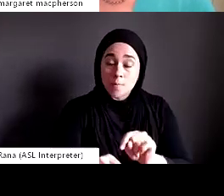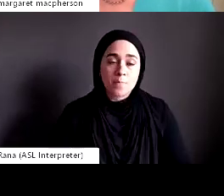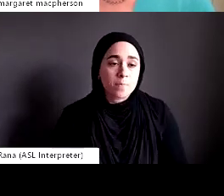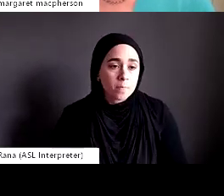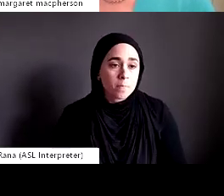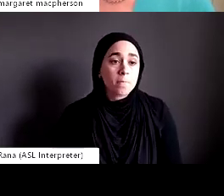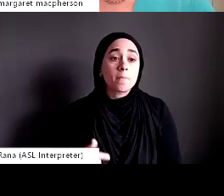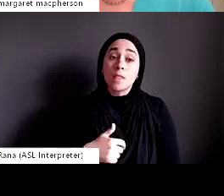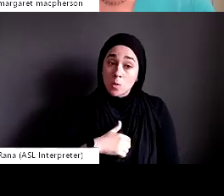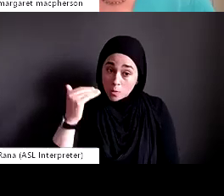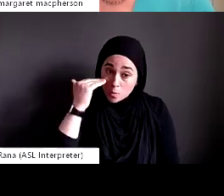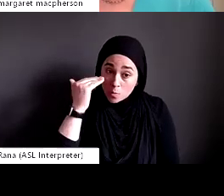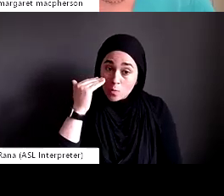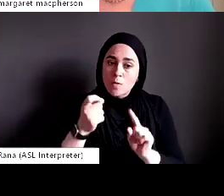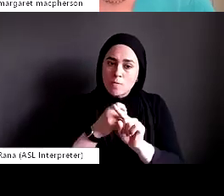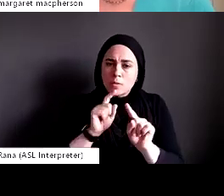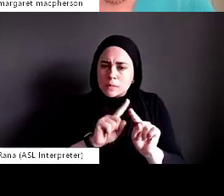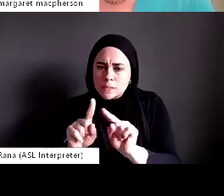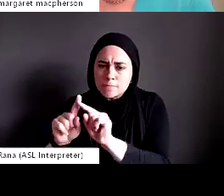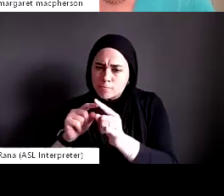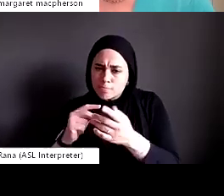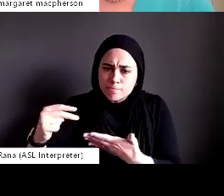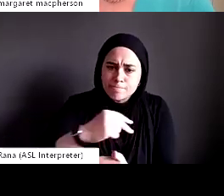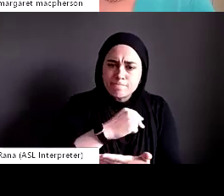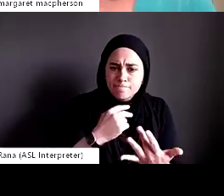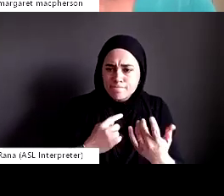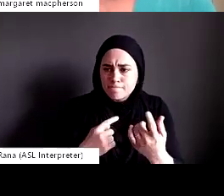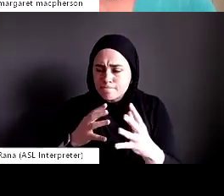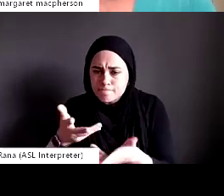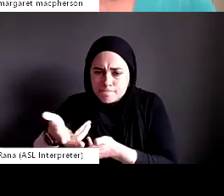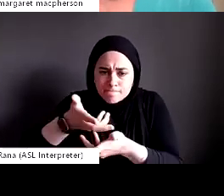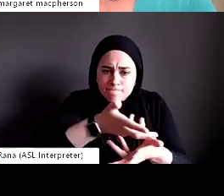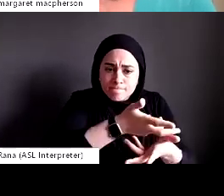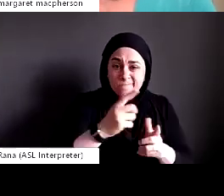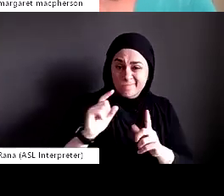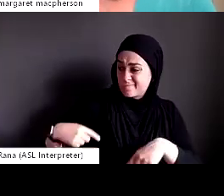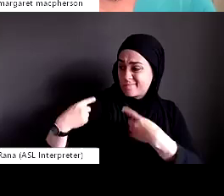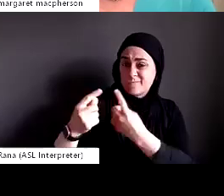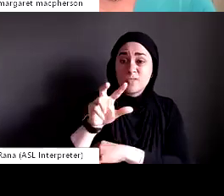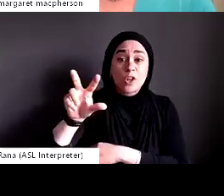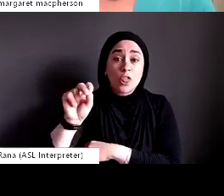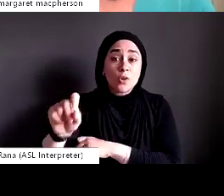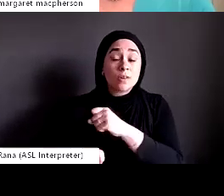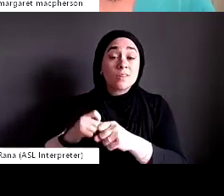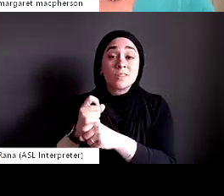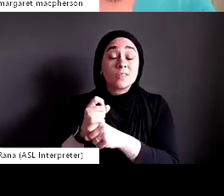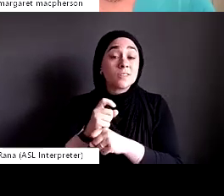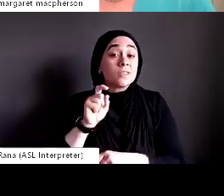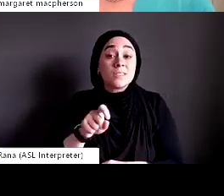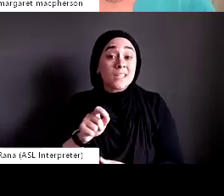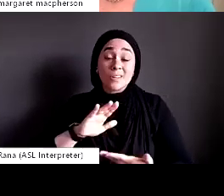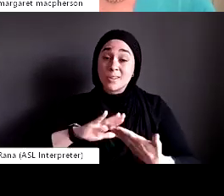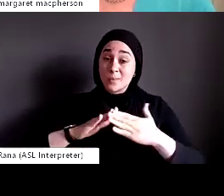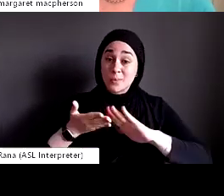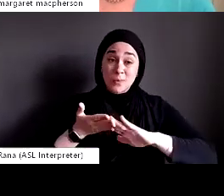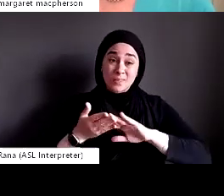death reviews and inquests over the last 30 years is that the need for a coordinated community response